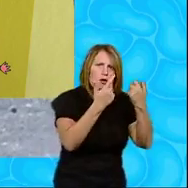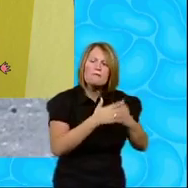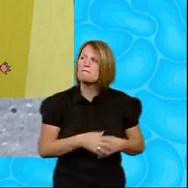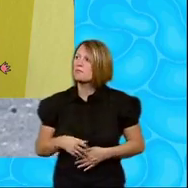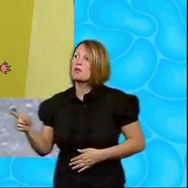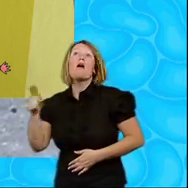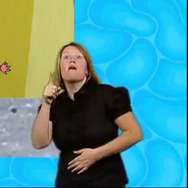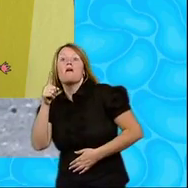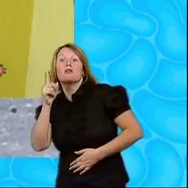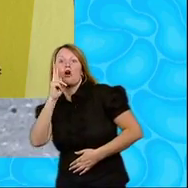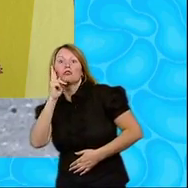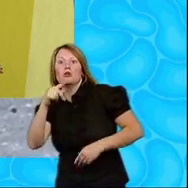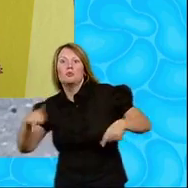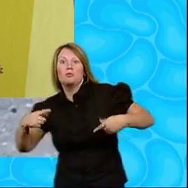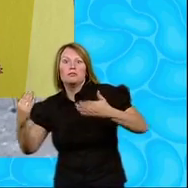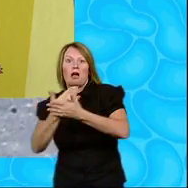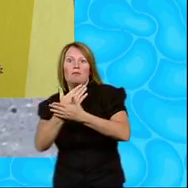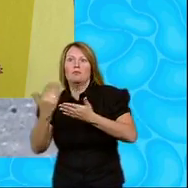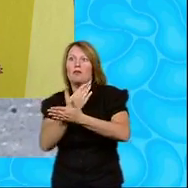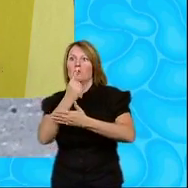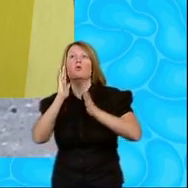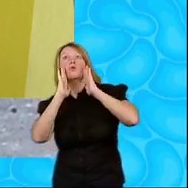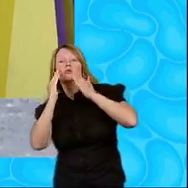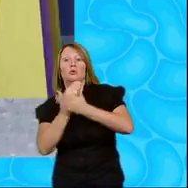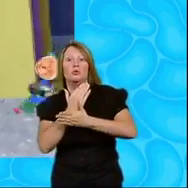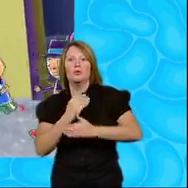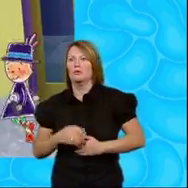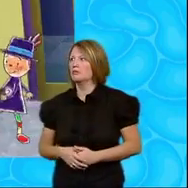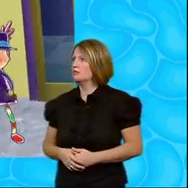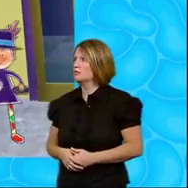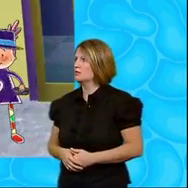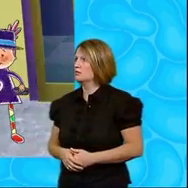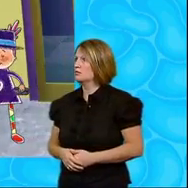to go. Boom Sonic Boom to the rescue.